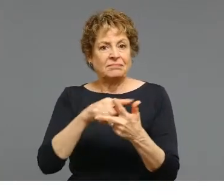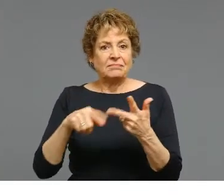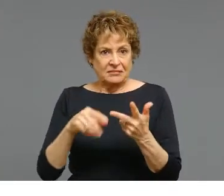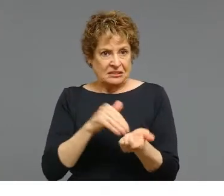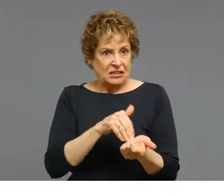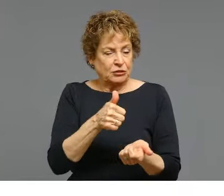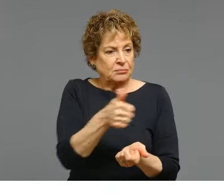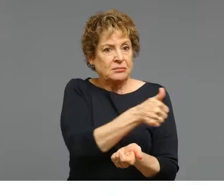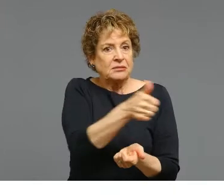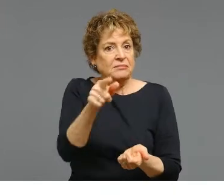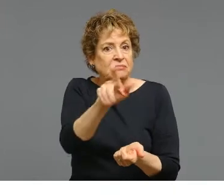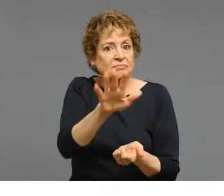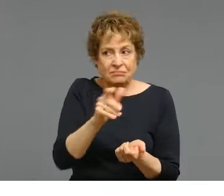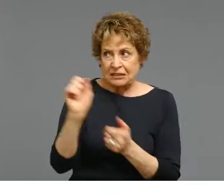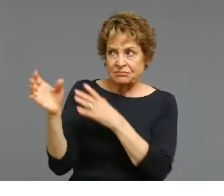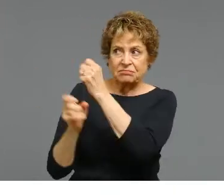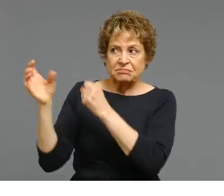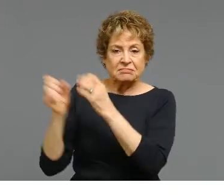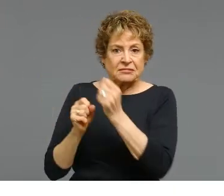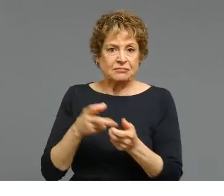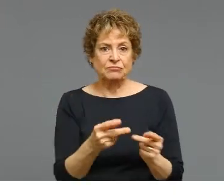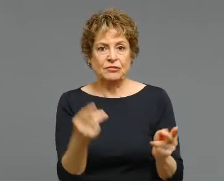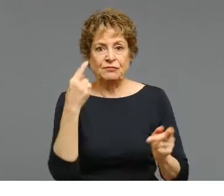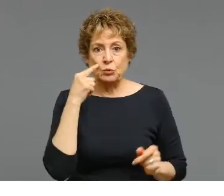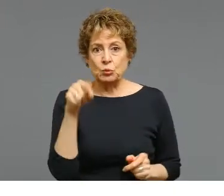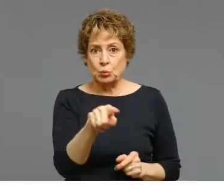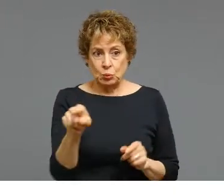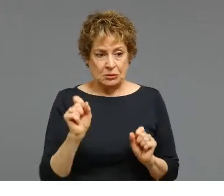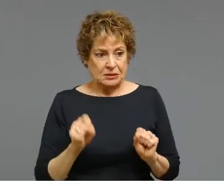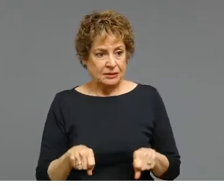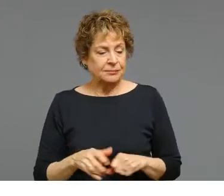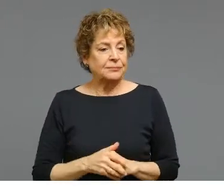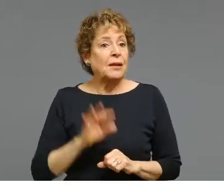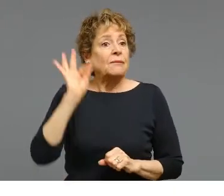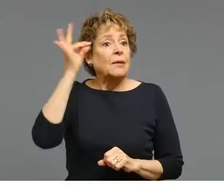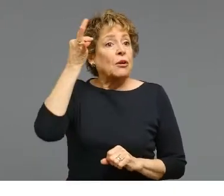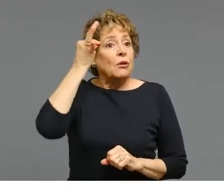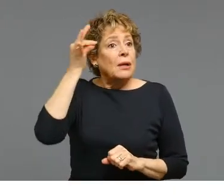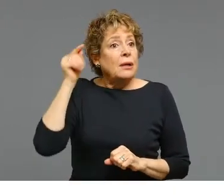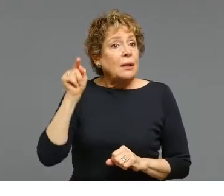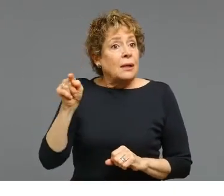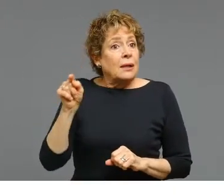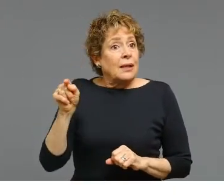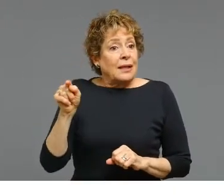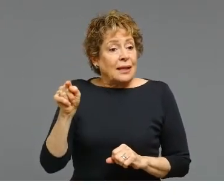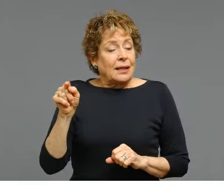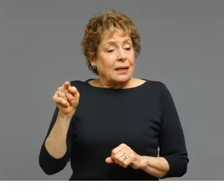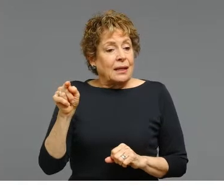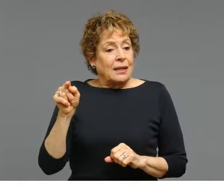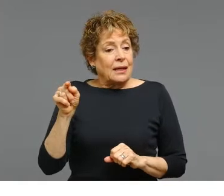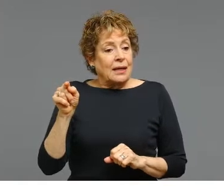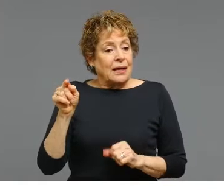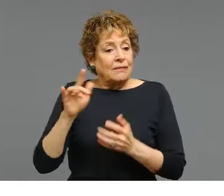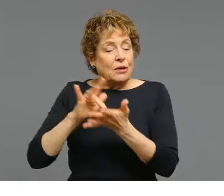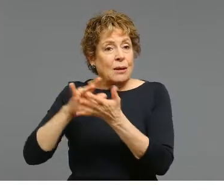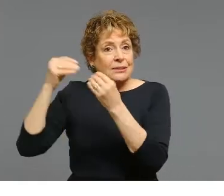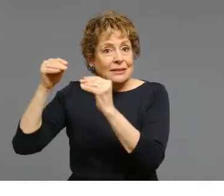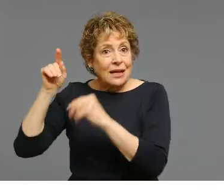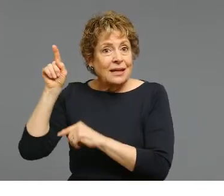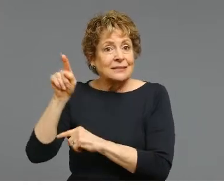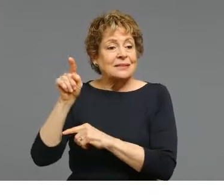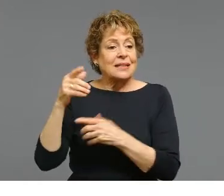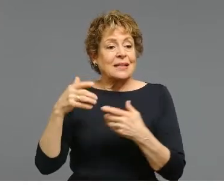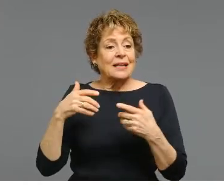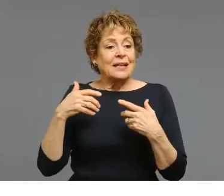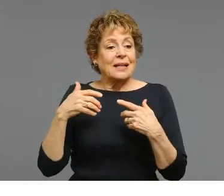And our federal retail pharmacy partners, our community health centers and dialysis clinics also are vaccinating